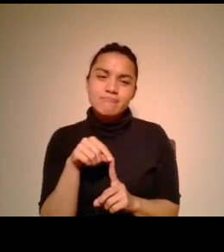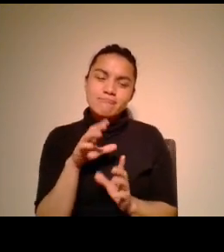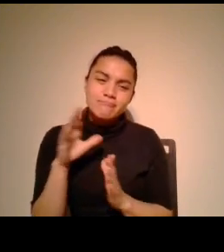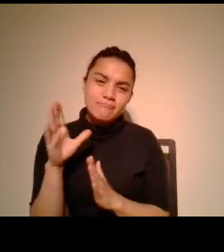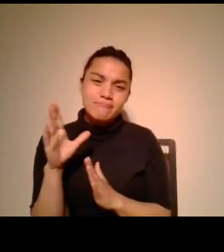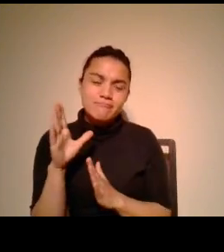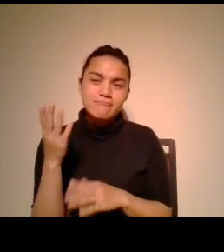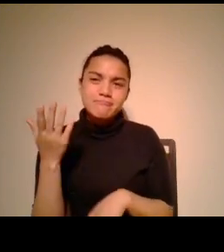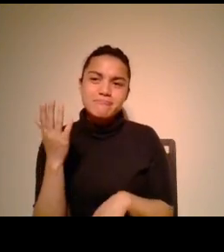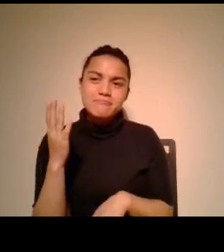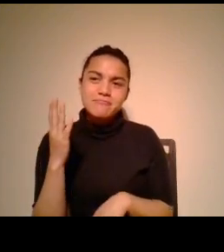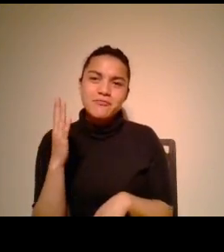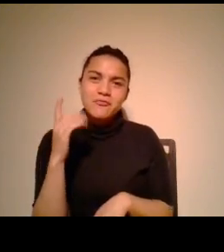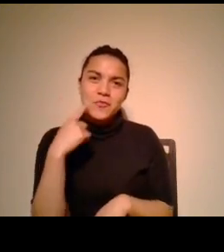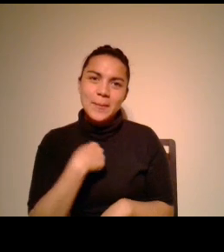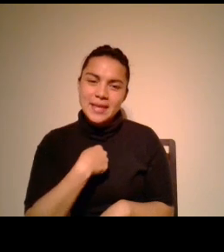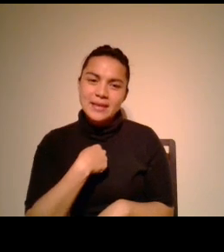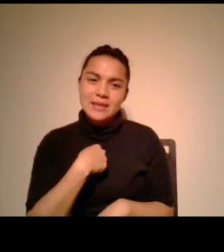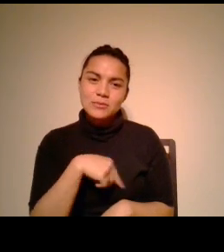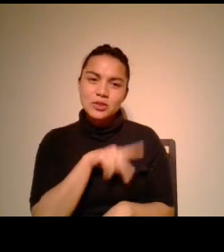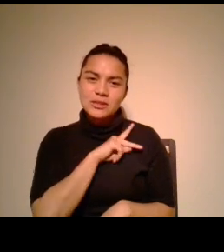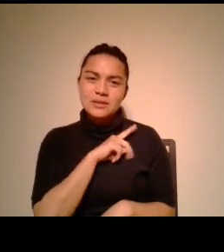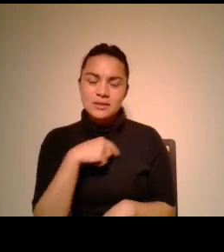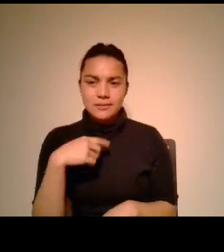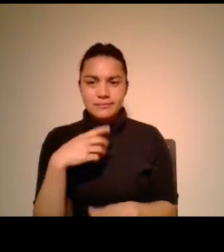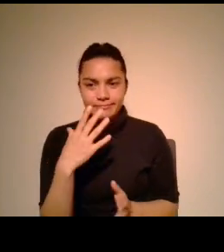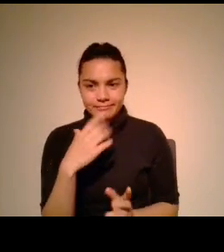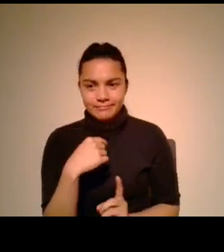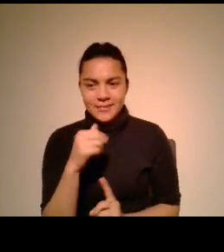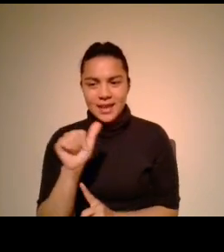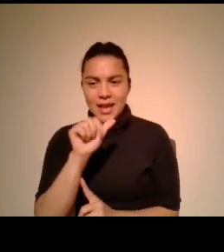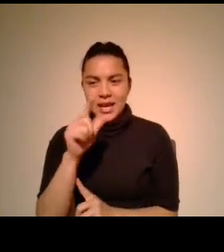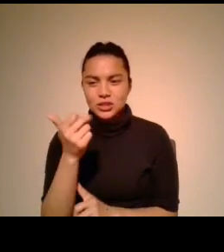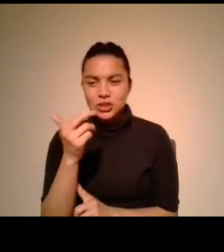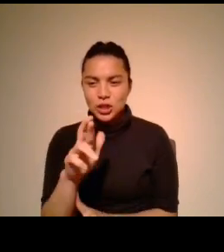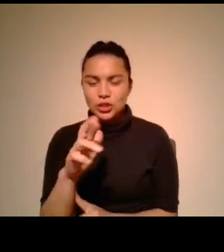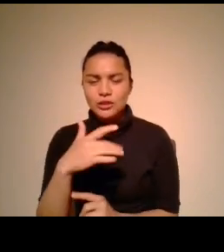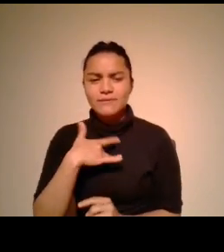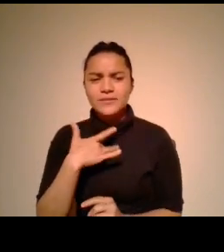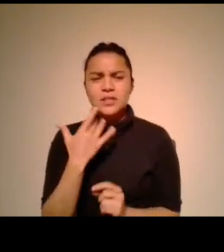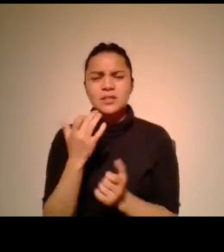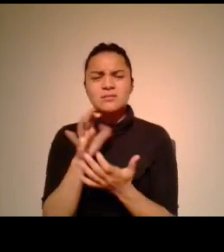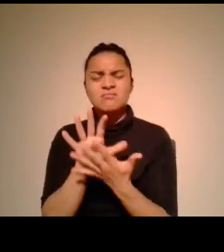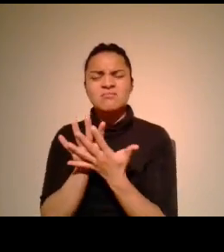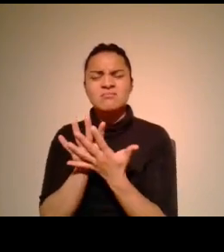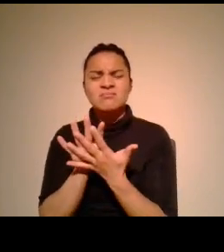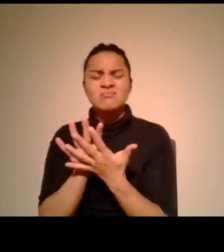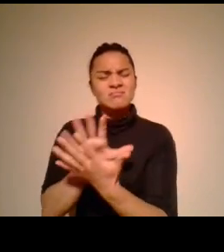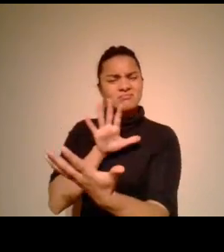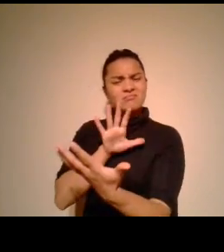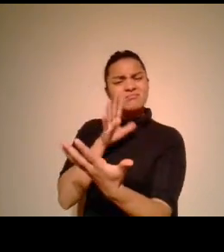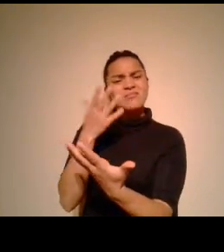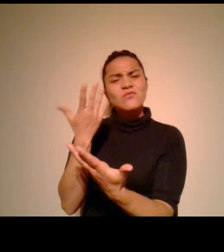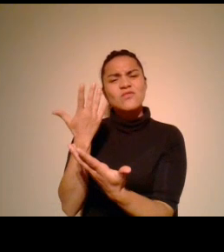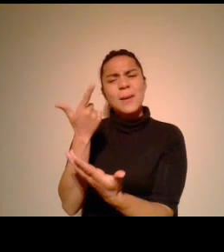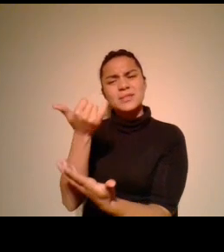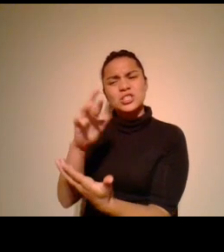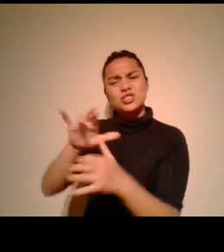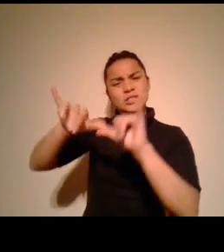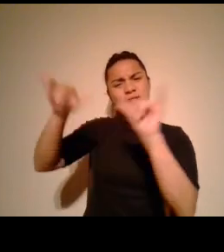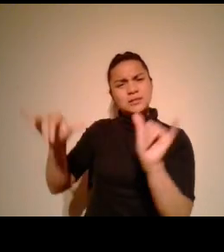for me personally, being agender is a little bit about feeling alienated from the gender system and sort of wanting